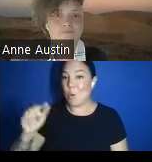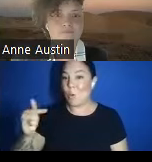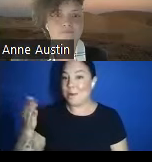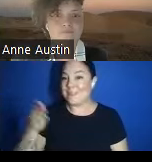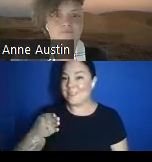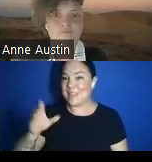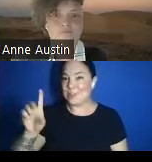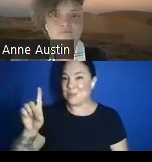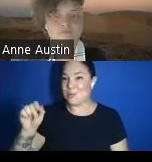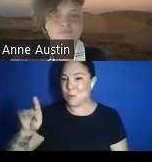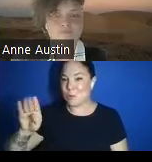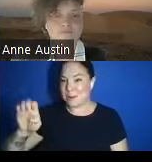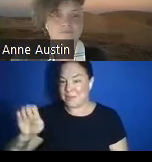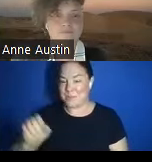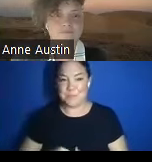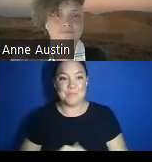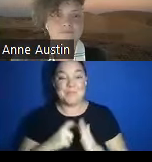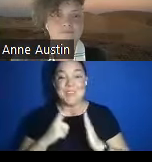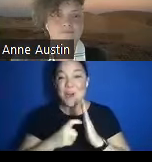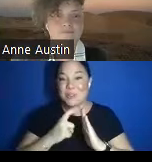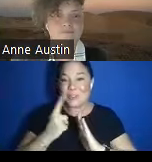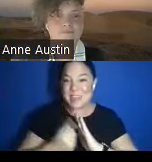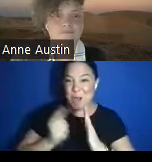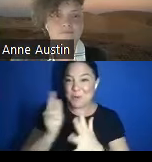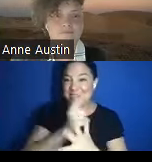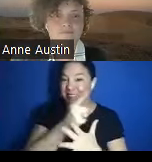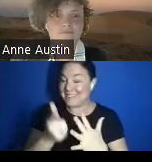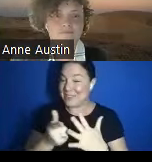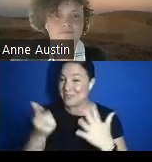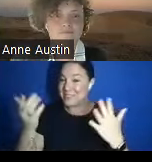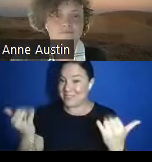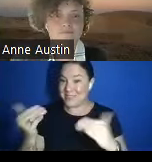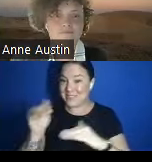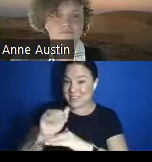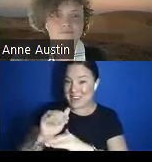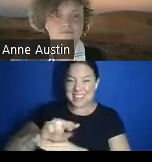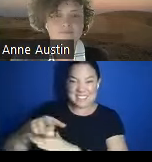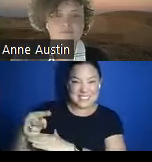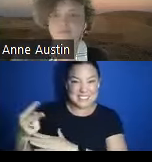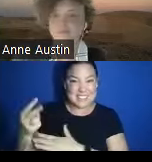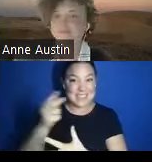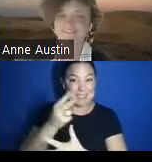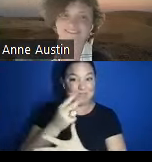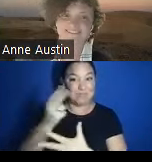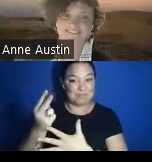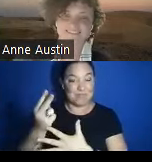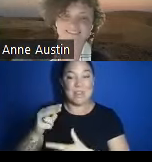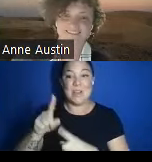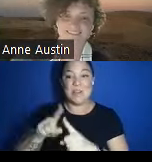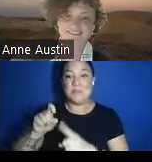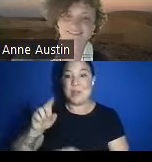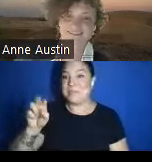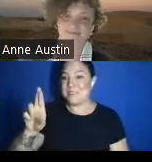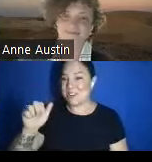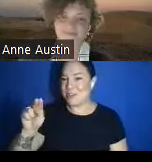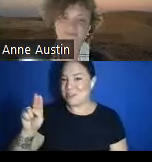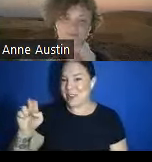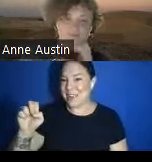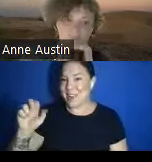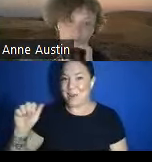This is the Archaeology Hour series, and this is our second talk of the series with Dr. Ann Austin, and here you see past